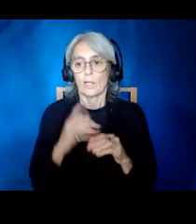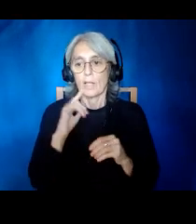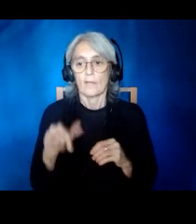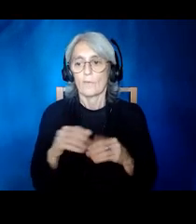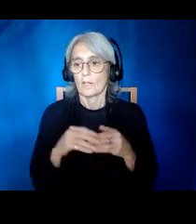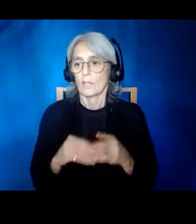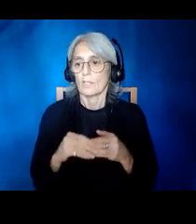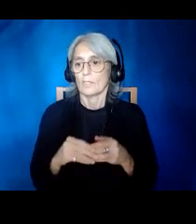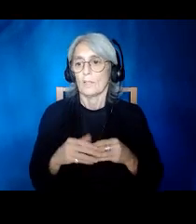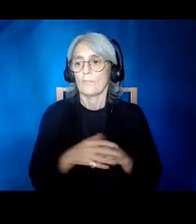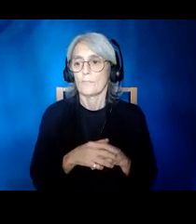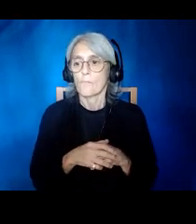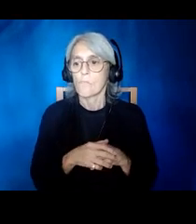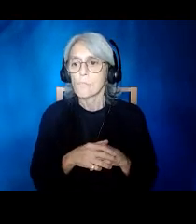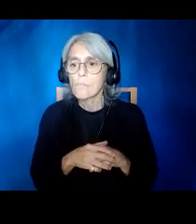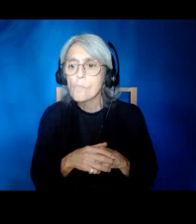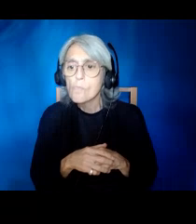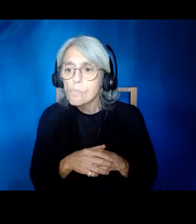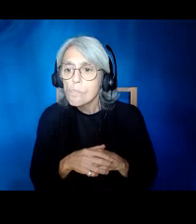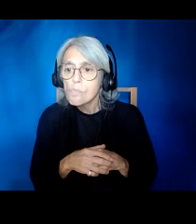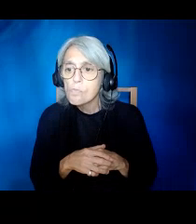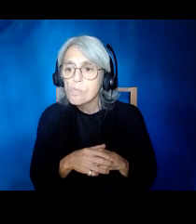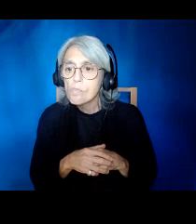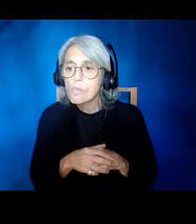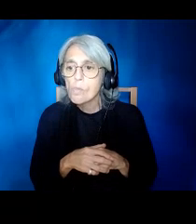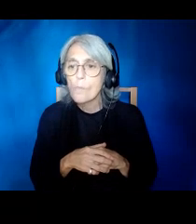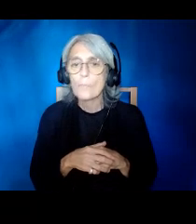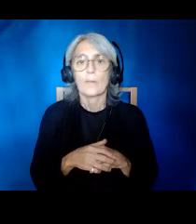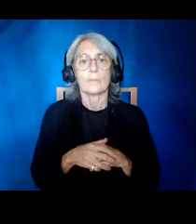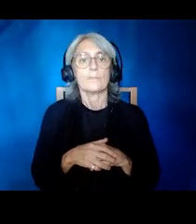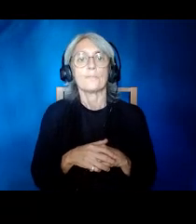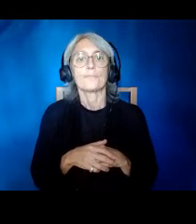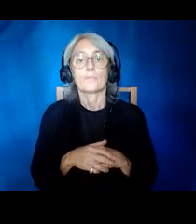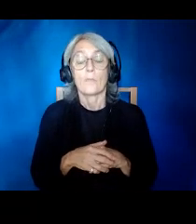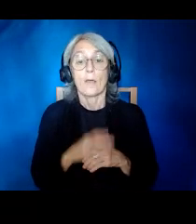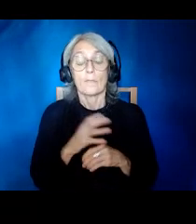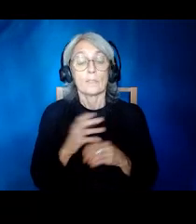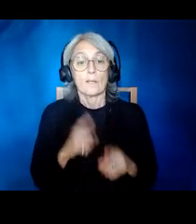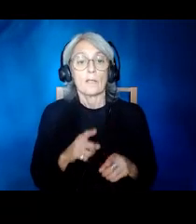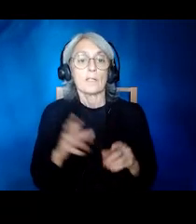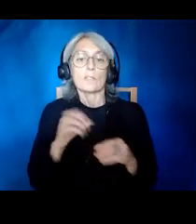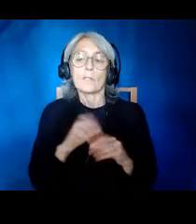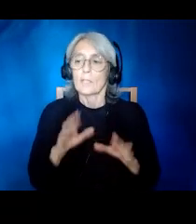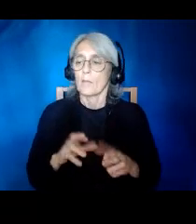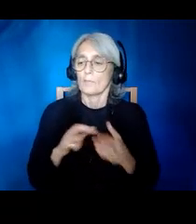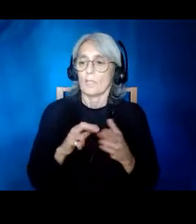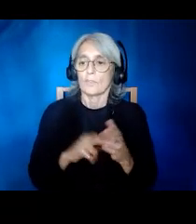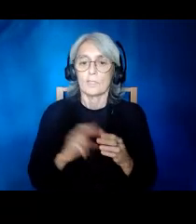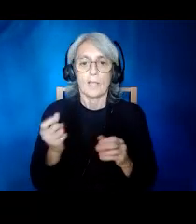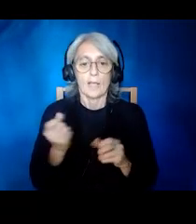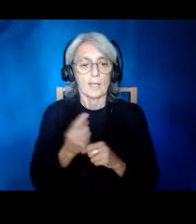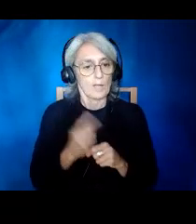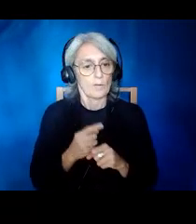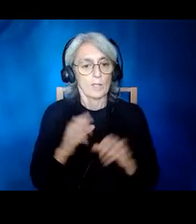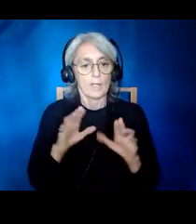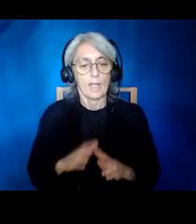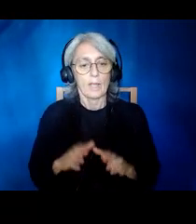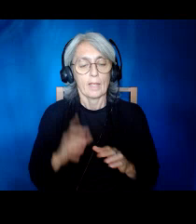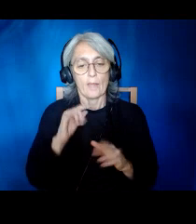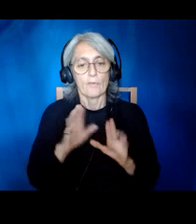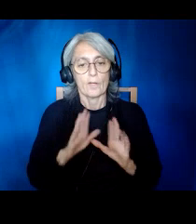key issues during participation in official events, including the Climate Registry's 2nd Annual California Climate Leadership